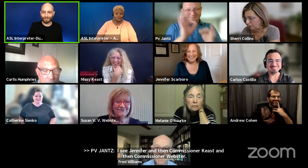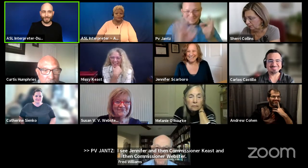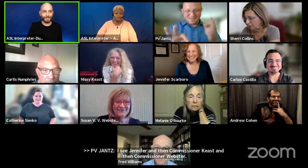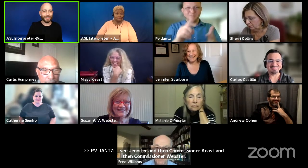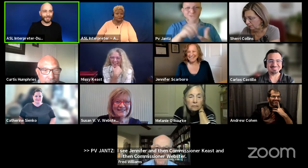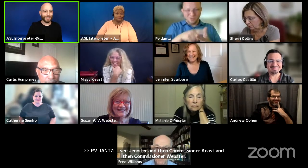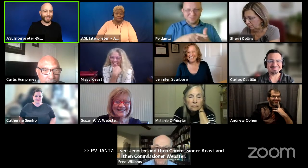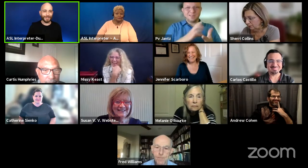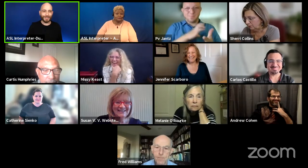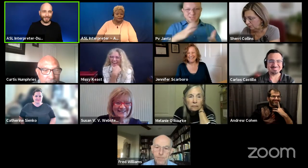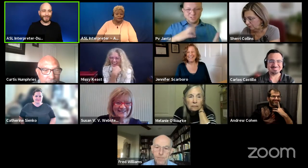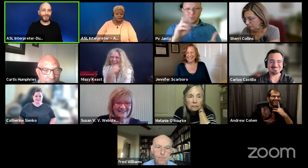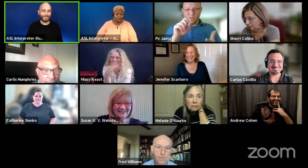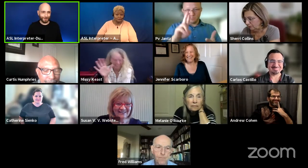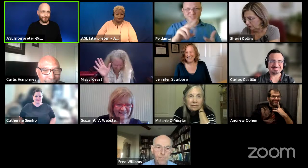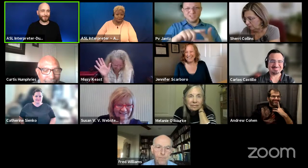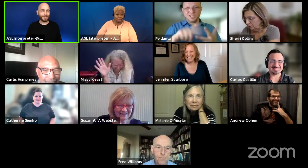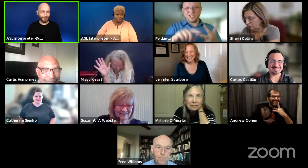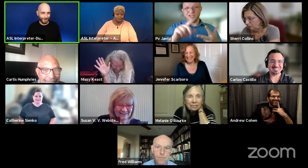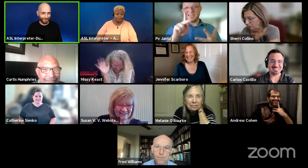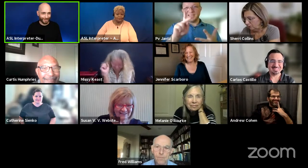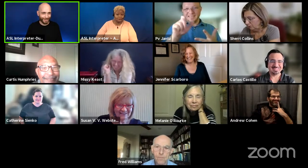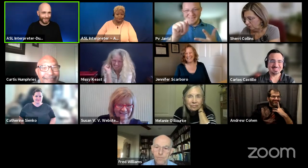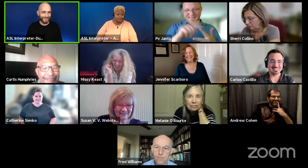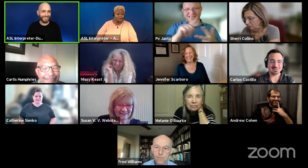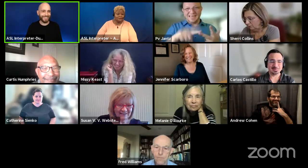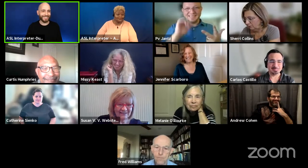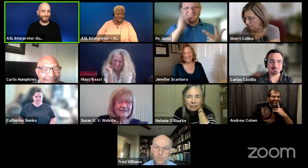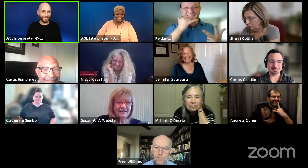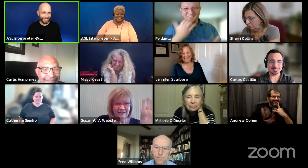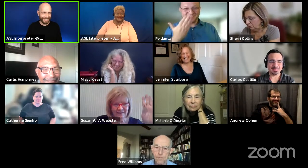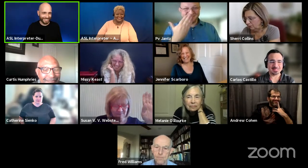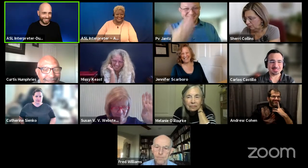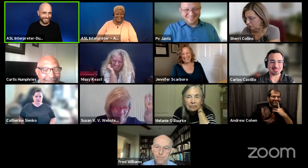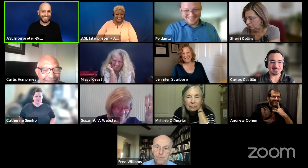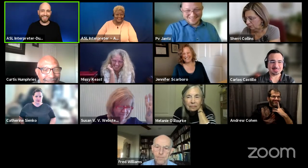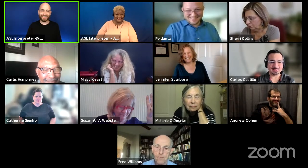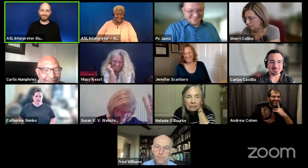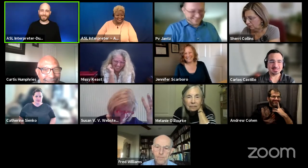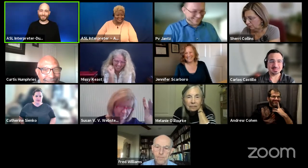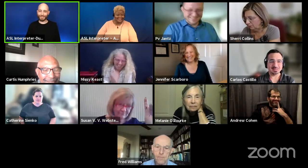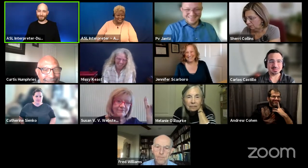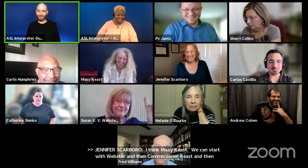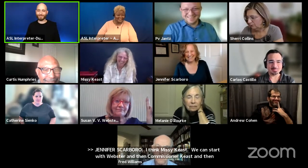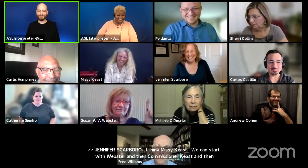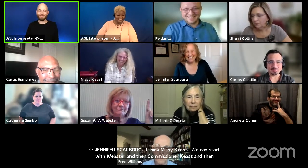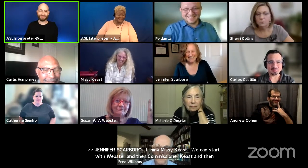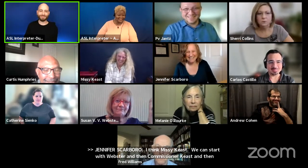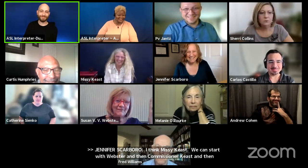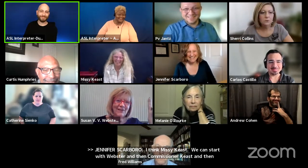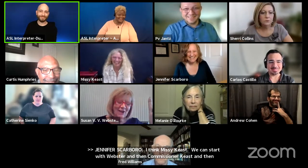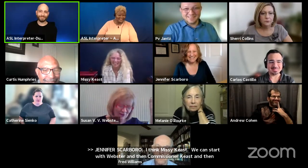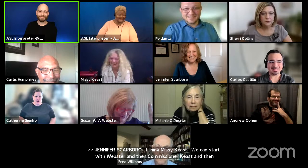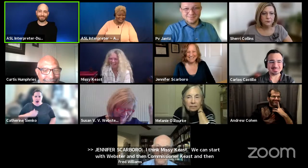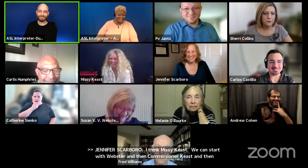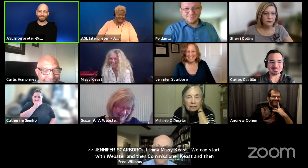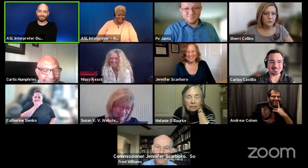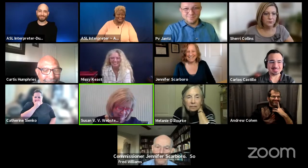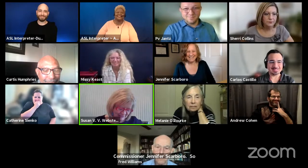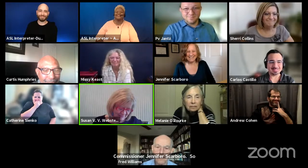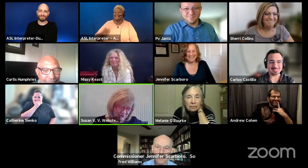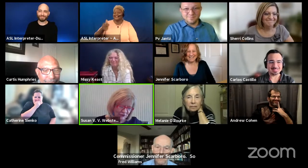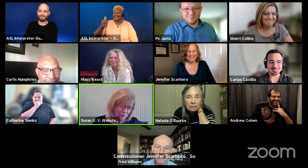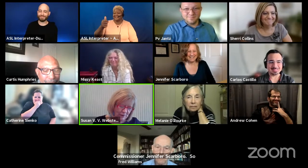All right, so Commissioner Webster, Commissioner Keast, and then Commissioner Scarborough.